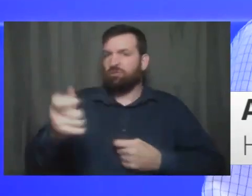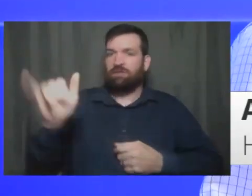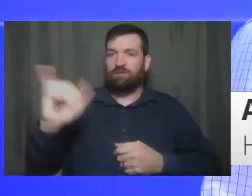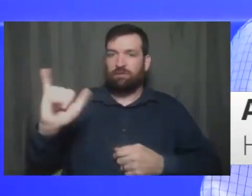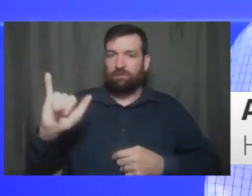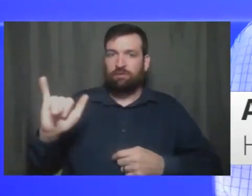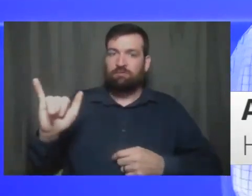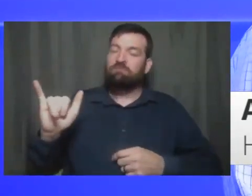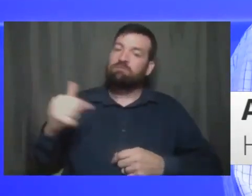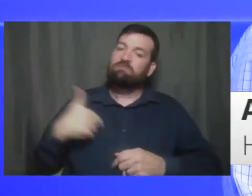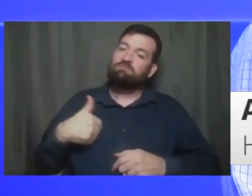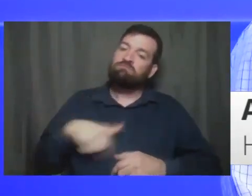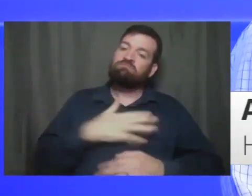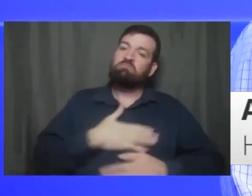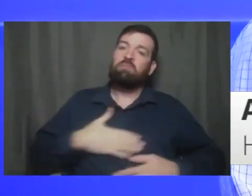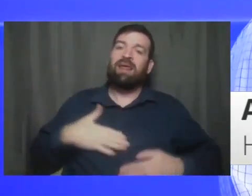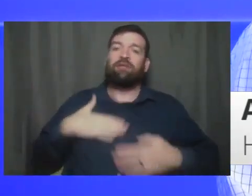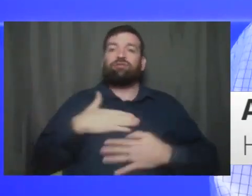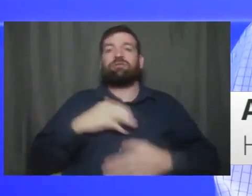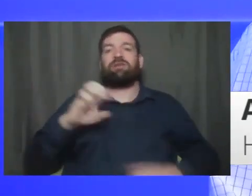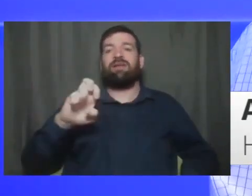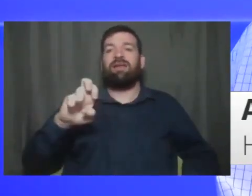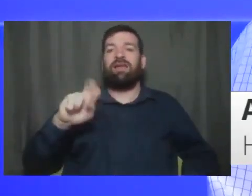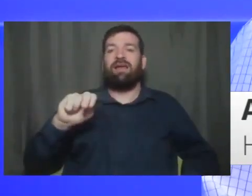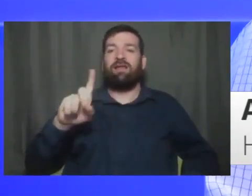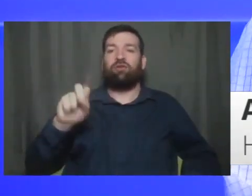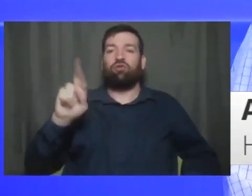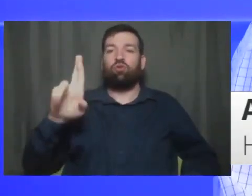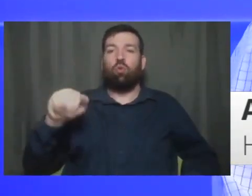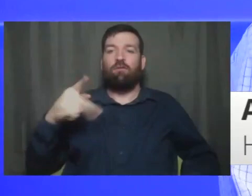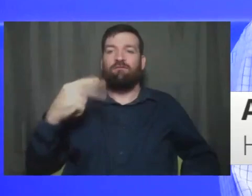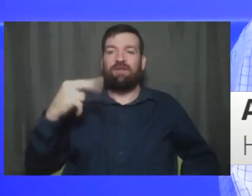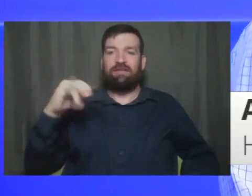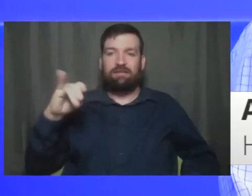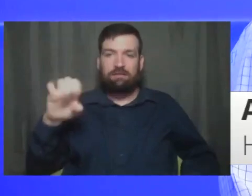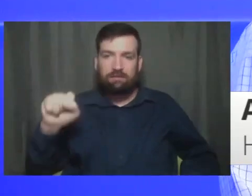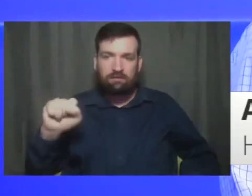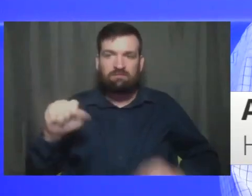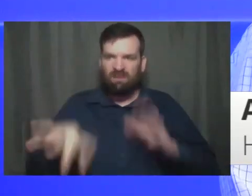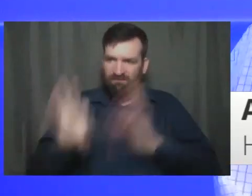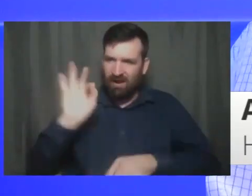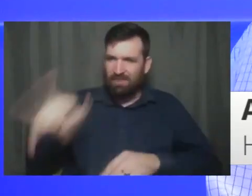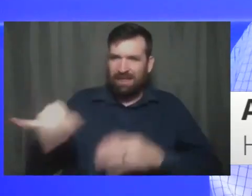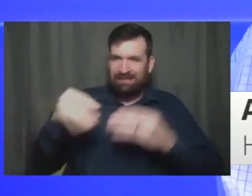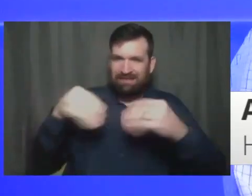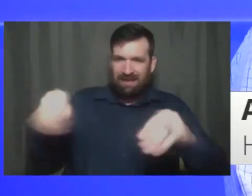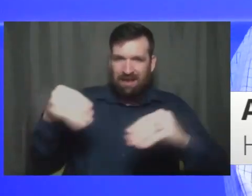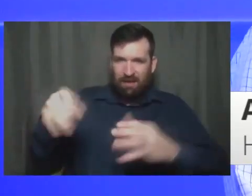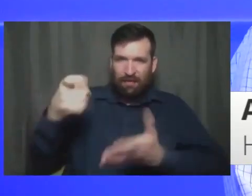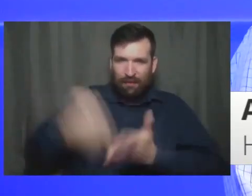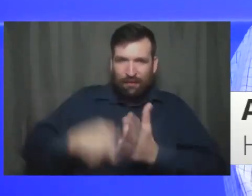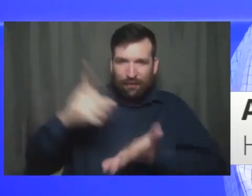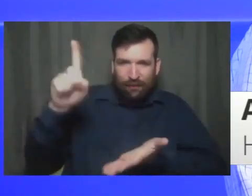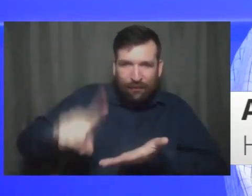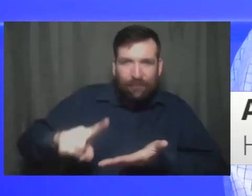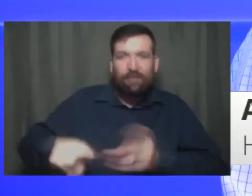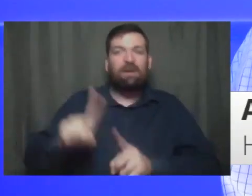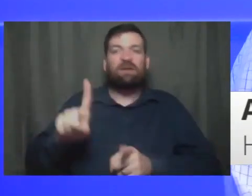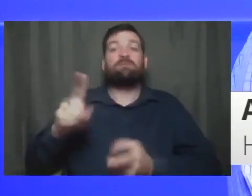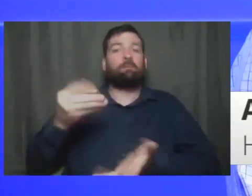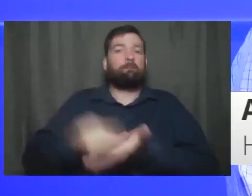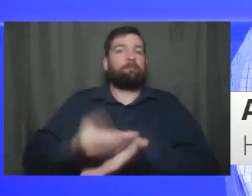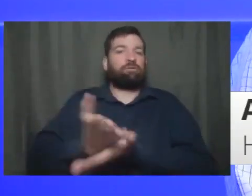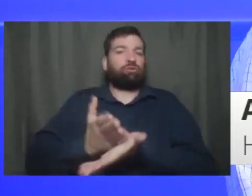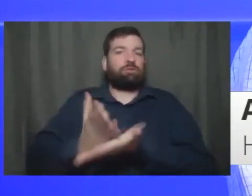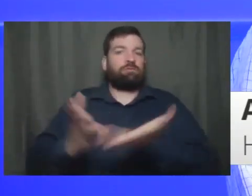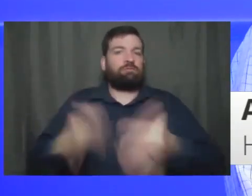and some endorphins released when we buy things and we find sort of the hunt or the sale. But you're right, to have a budget like anything else. Eating